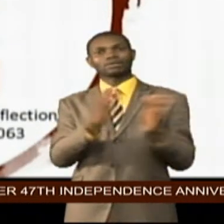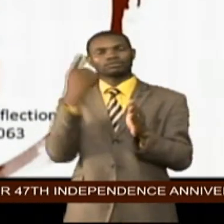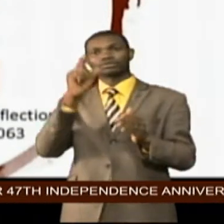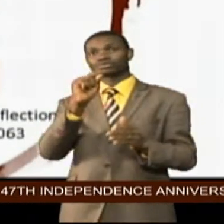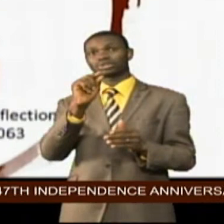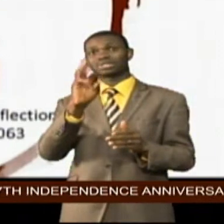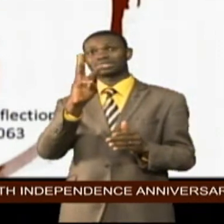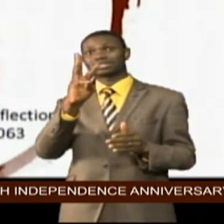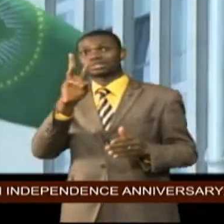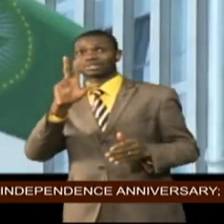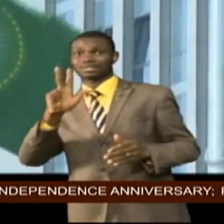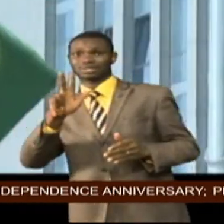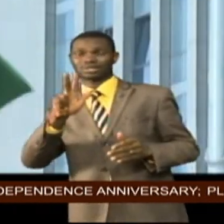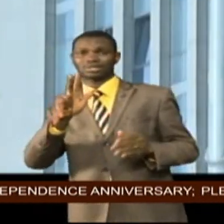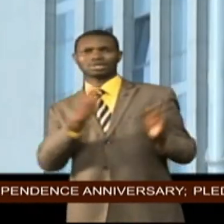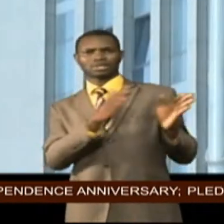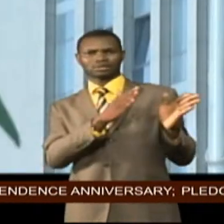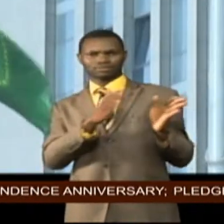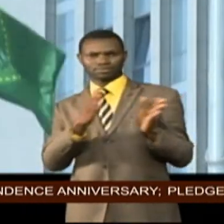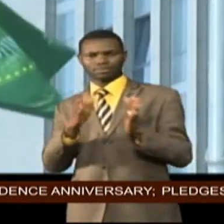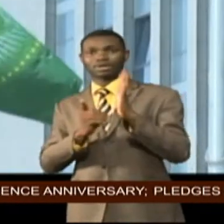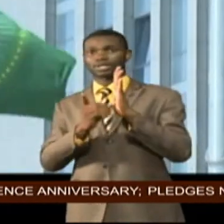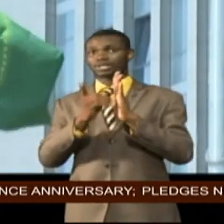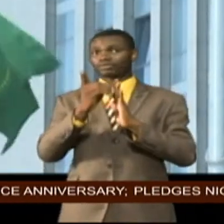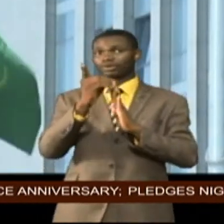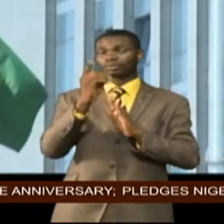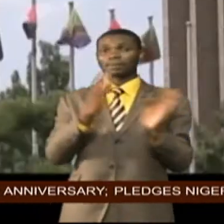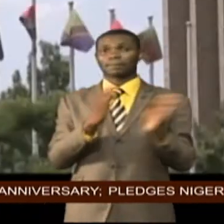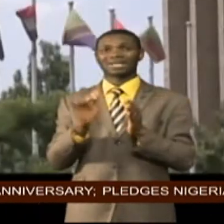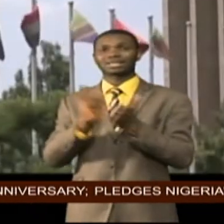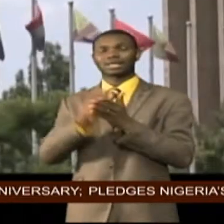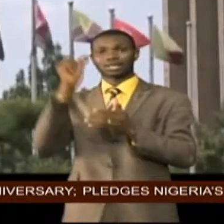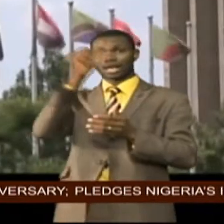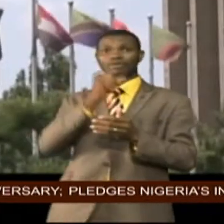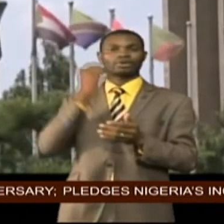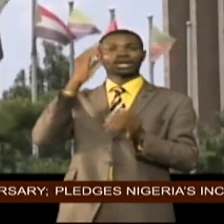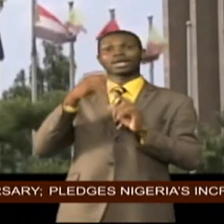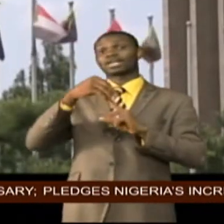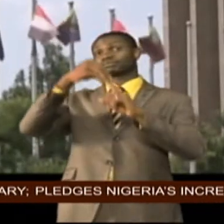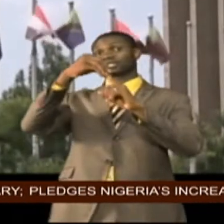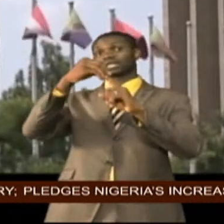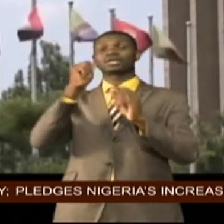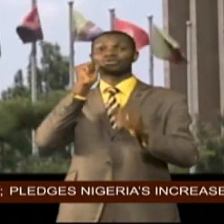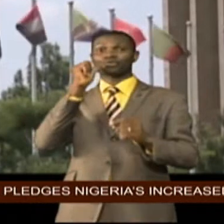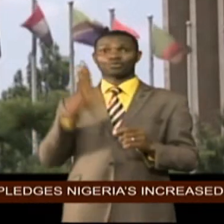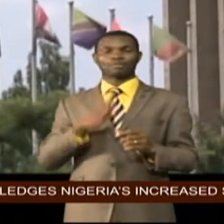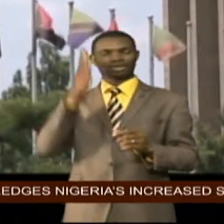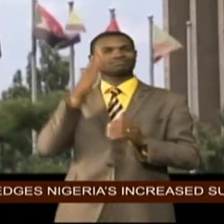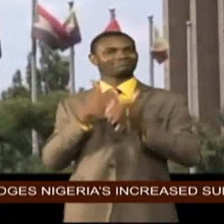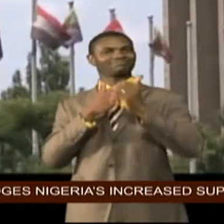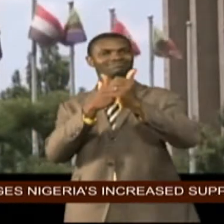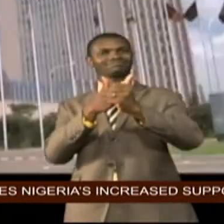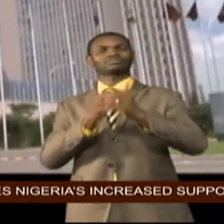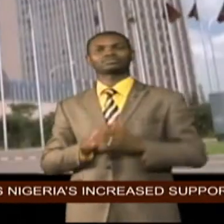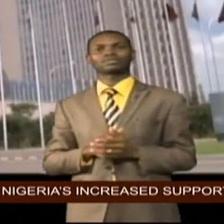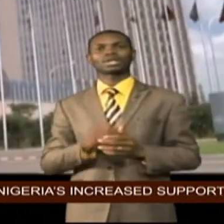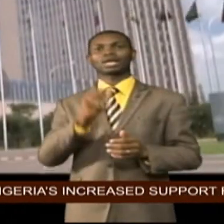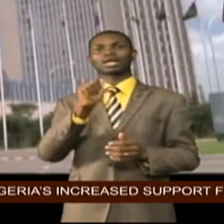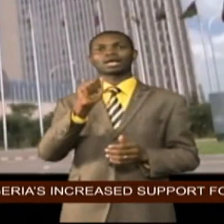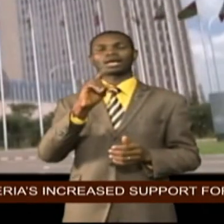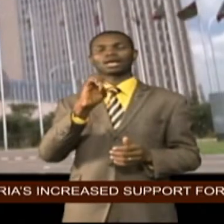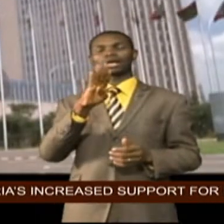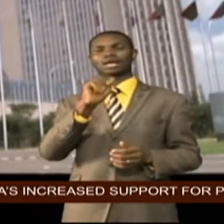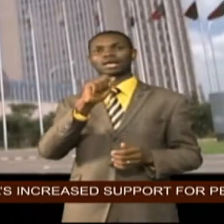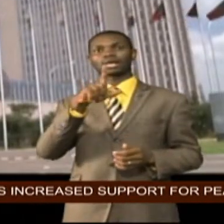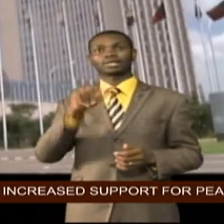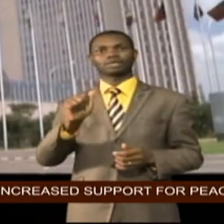people-centered development plan that will be driven by Africans, especially women and youths. Adebola